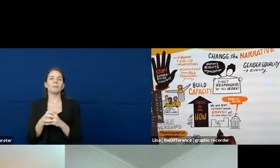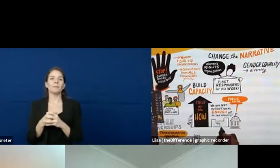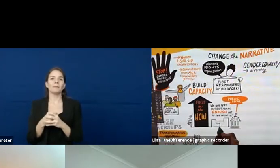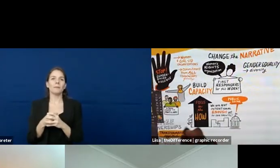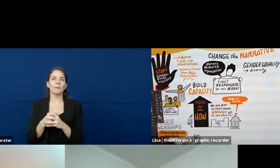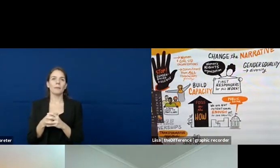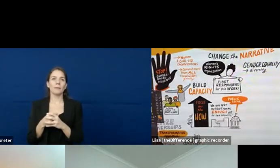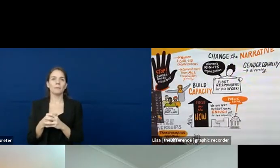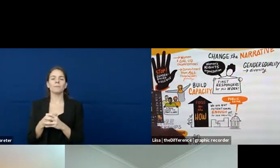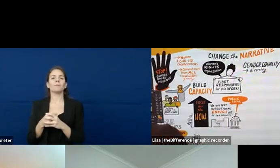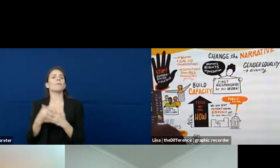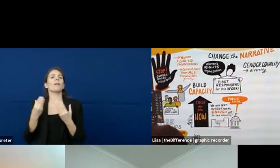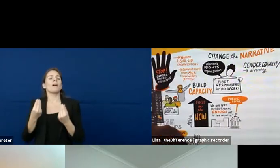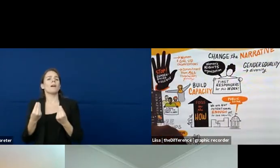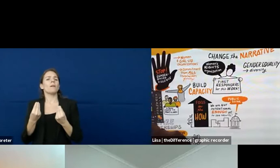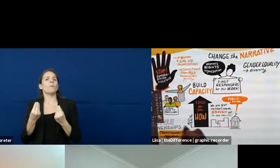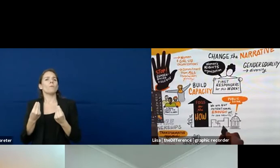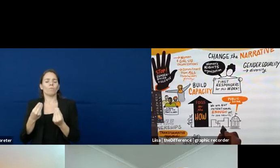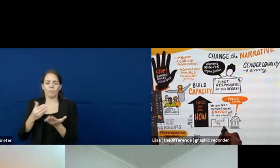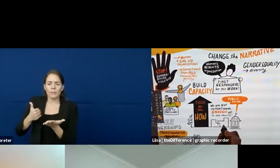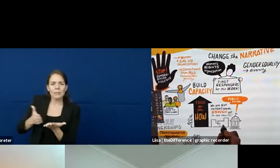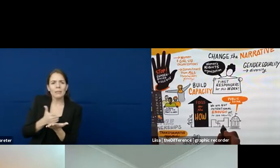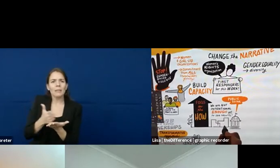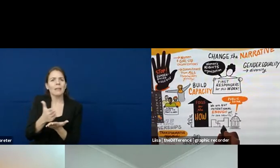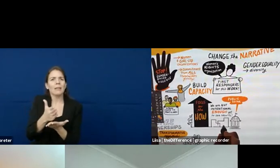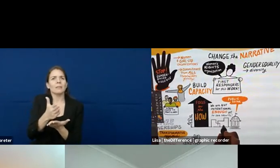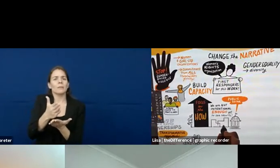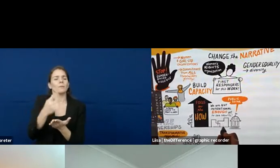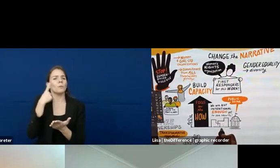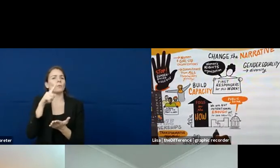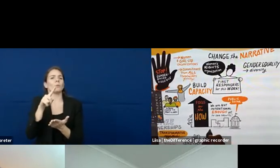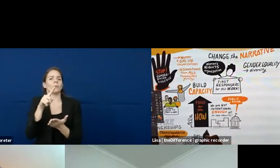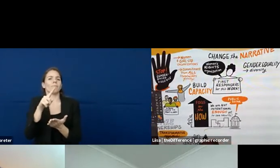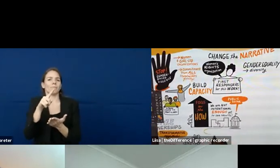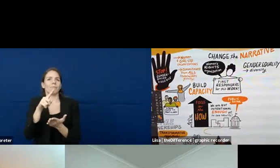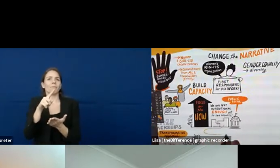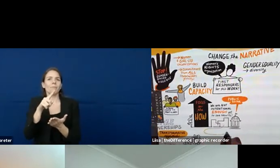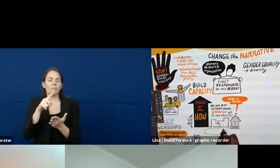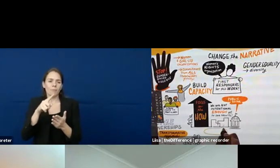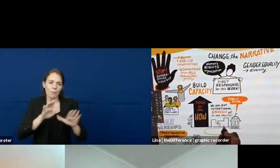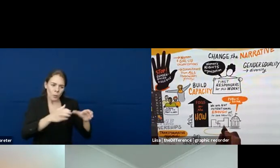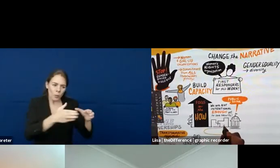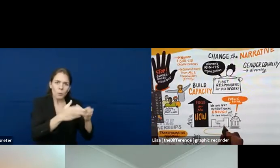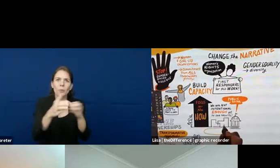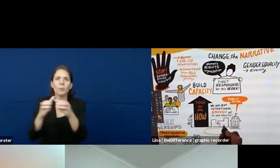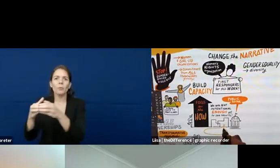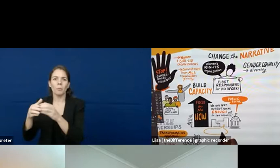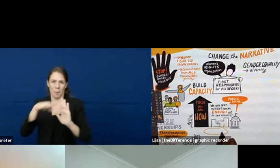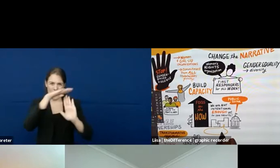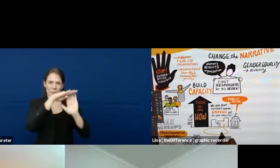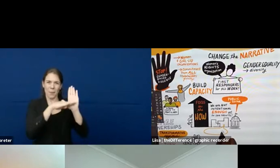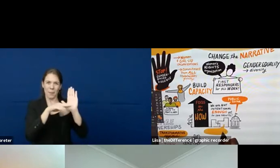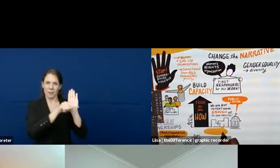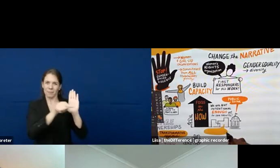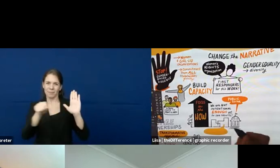comprehensive, quality, accessible and affordable services for survivors of gender-based violence against women and girls